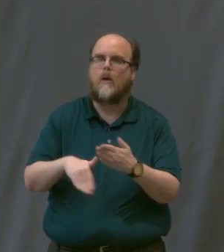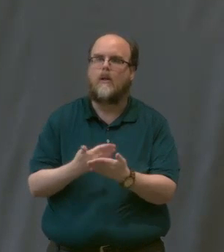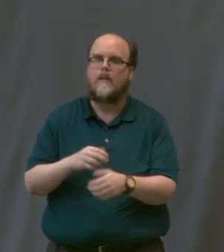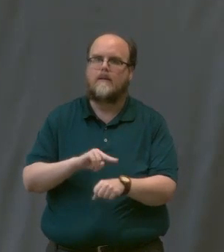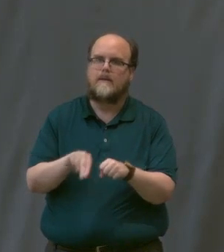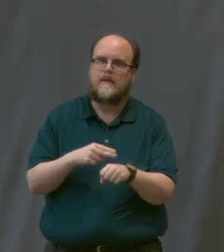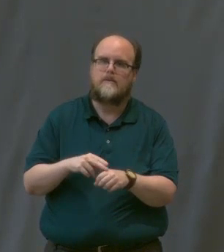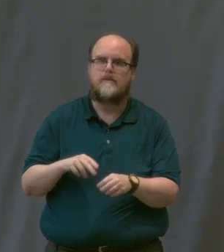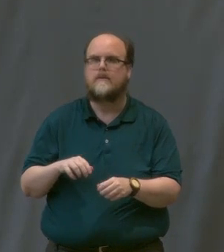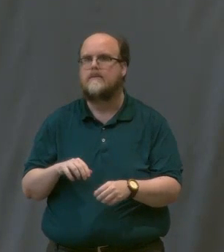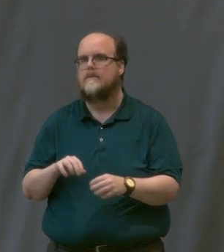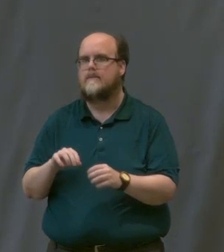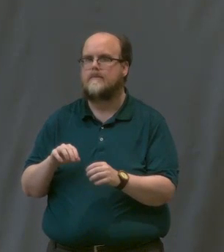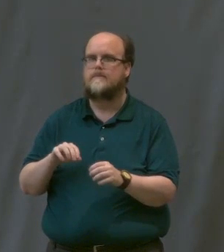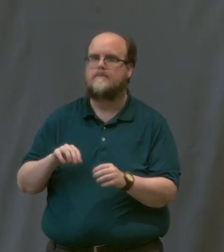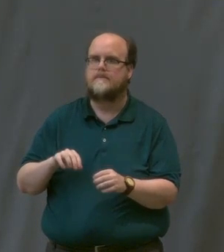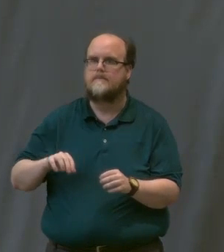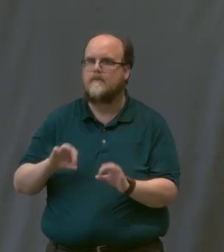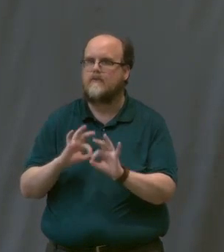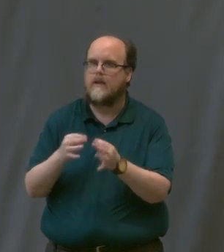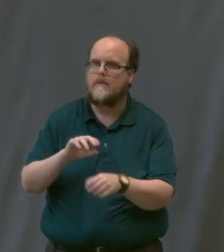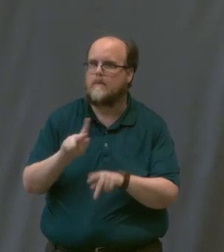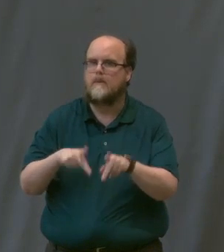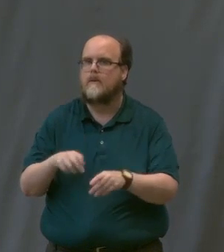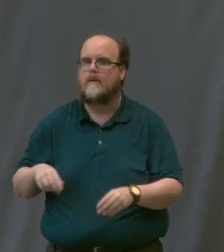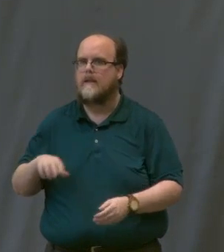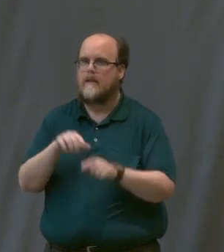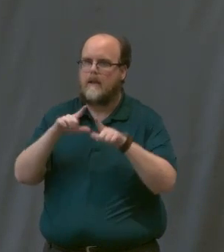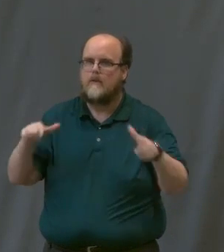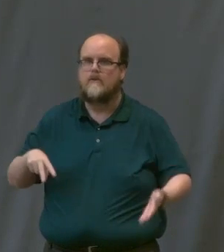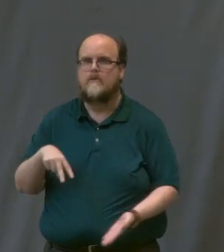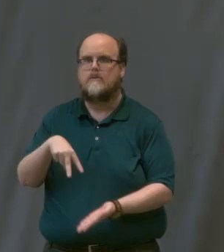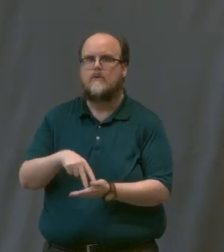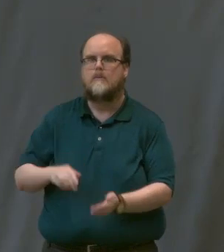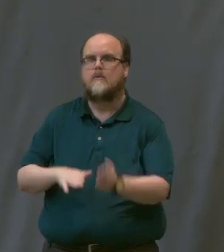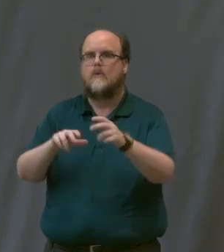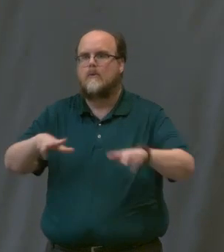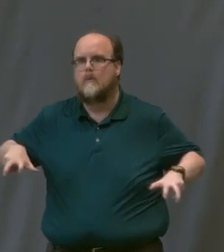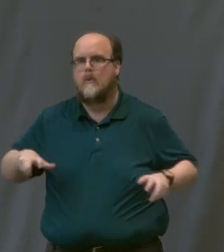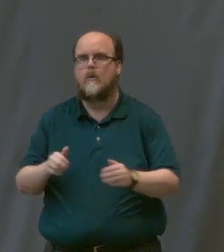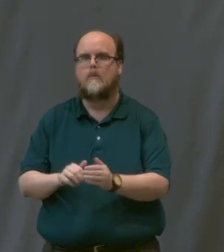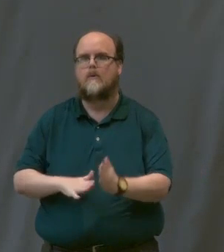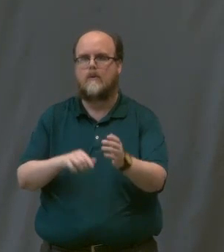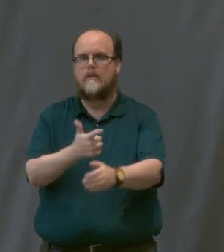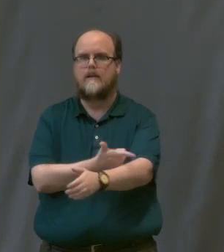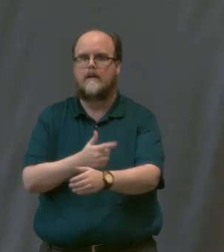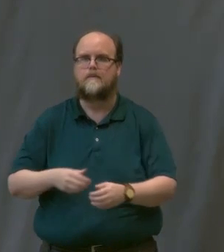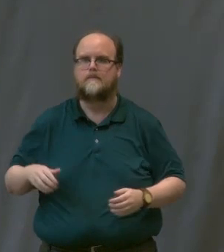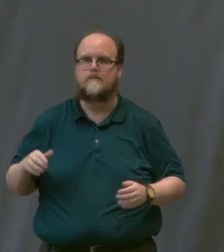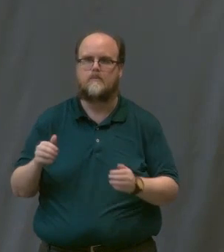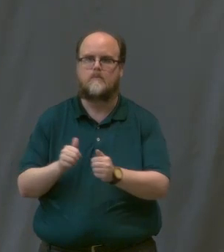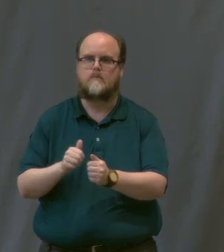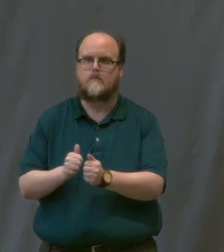and people and tongues, stood before the throne and before the Lamb, clothed with white robes, with palms in their